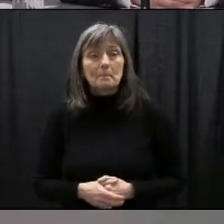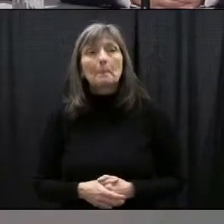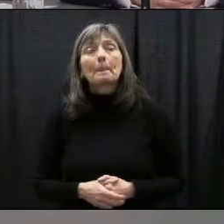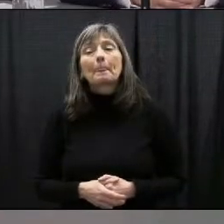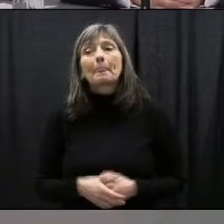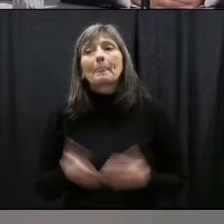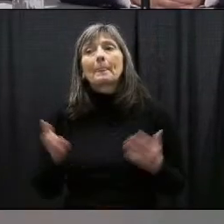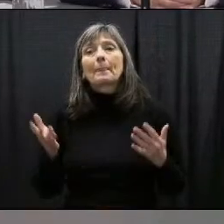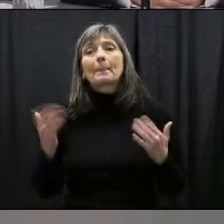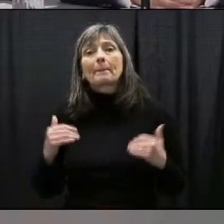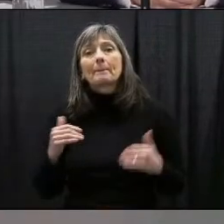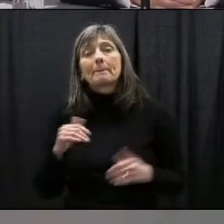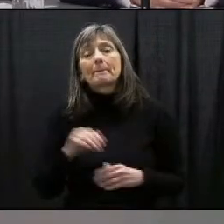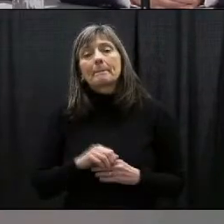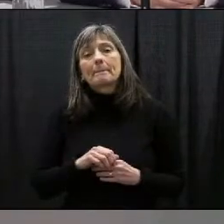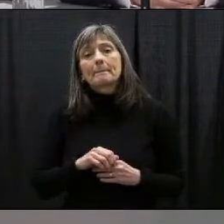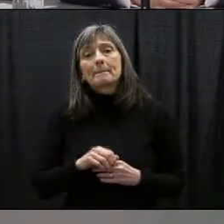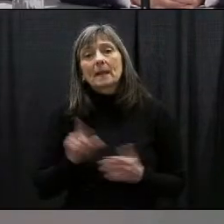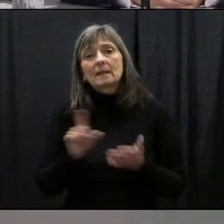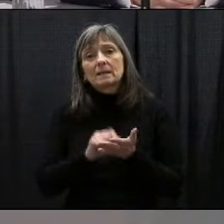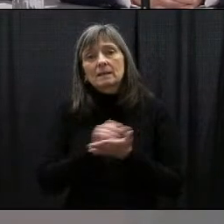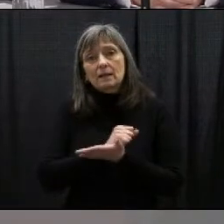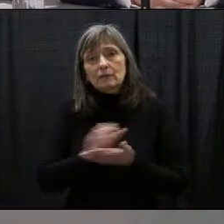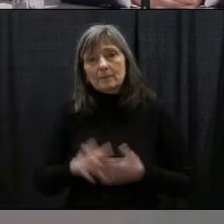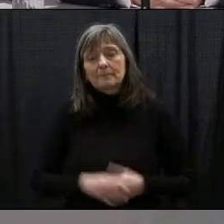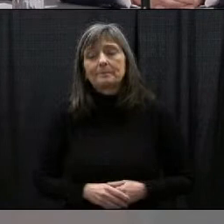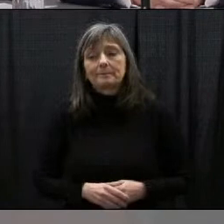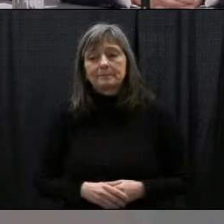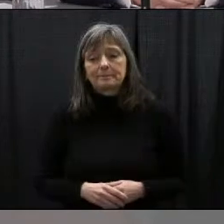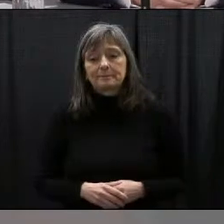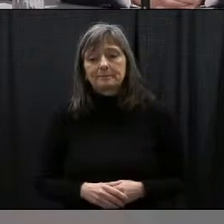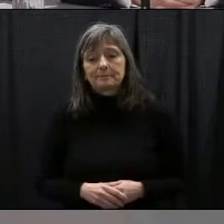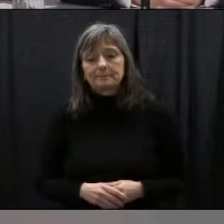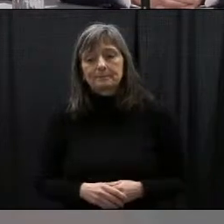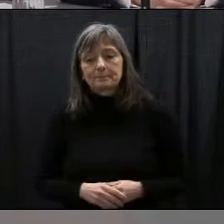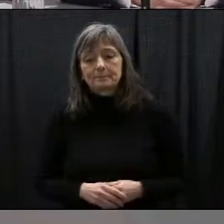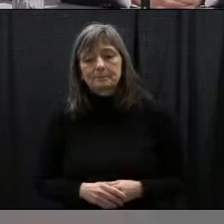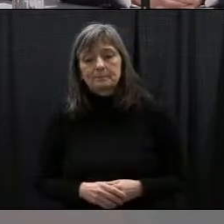Our next questions are from Andrew Waterman with The Telegram. Please go ahead.